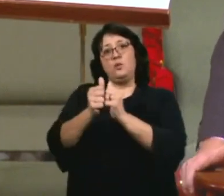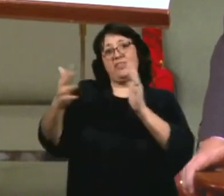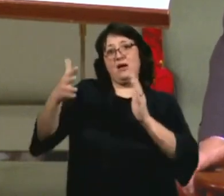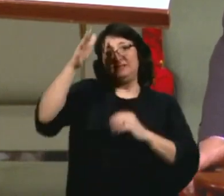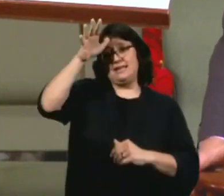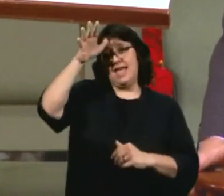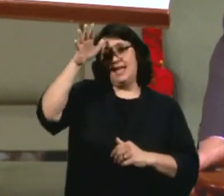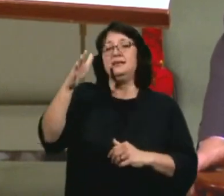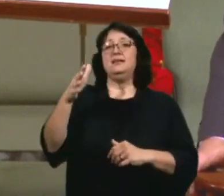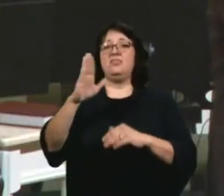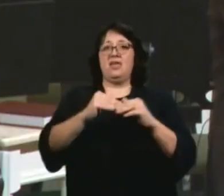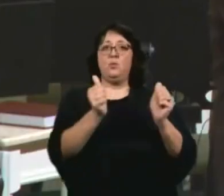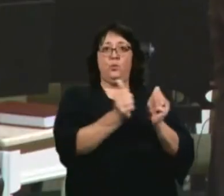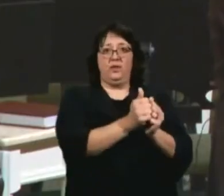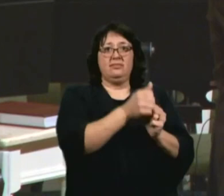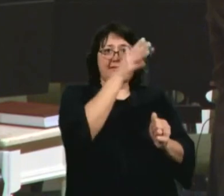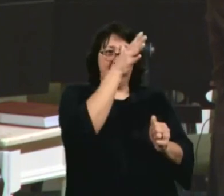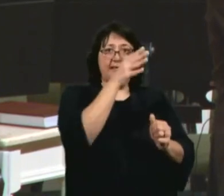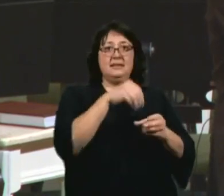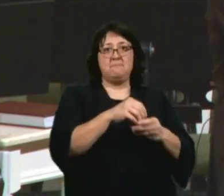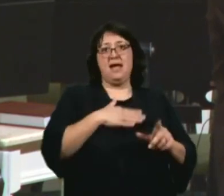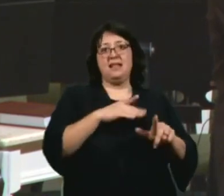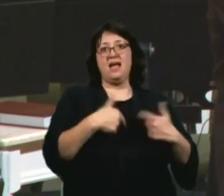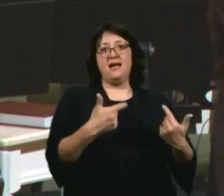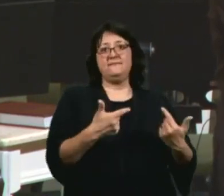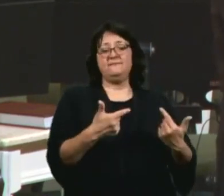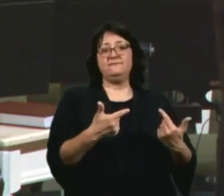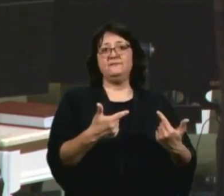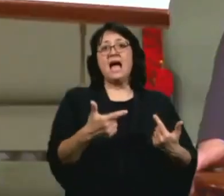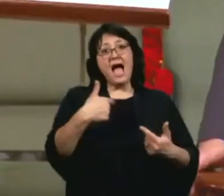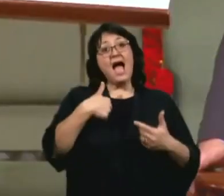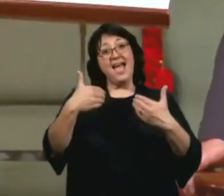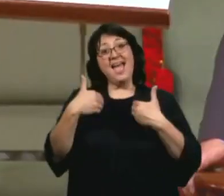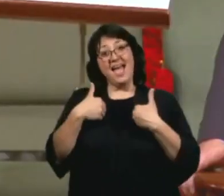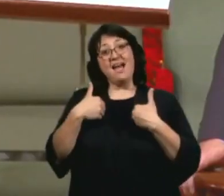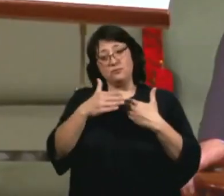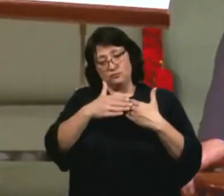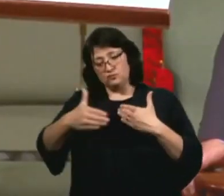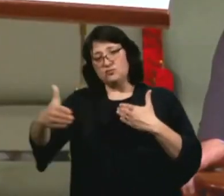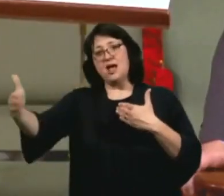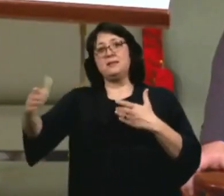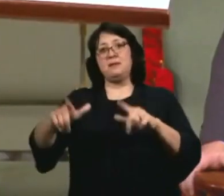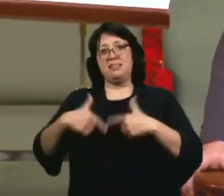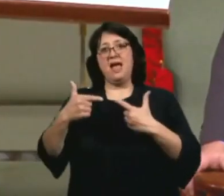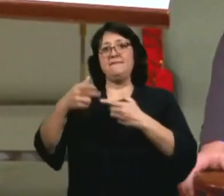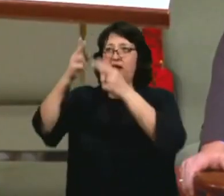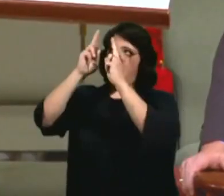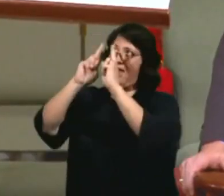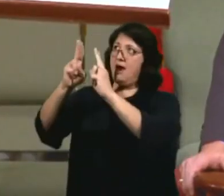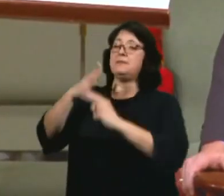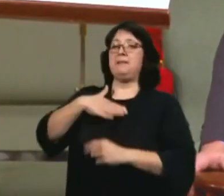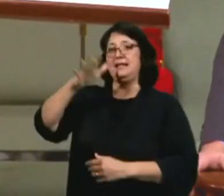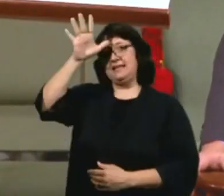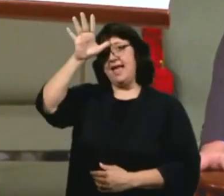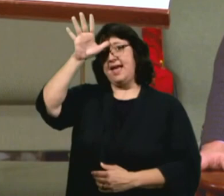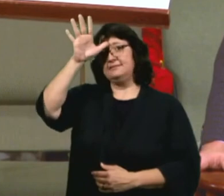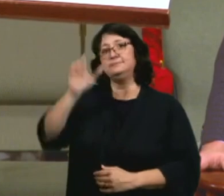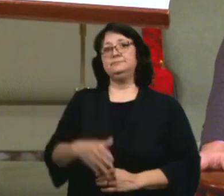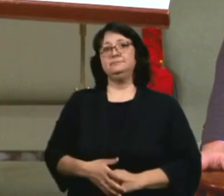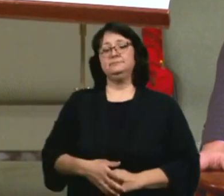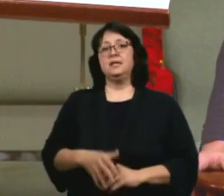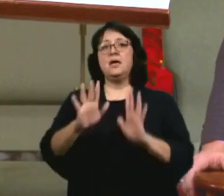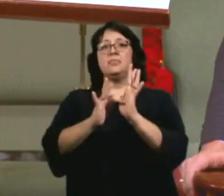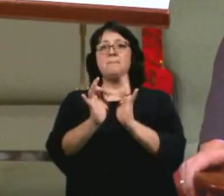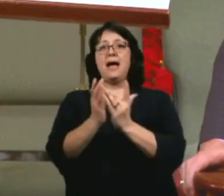than I lived with him in my life. But I have a lifetime responsibility to honor my dad. As the